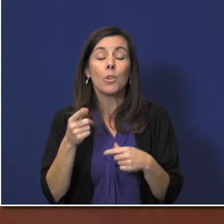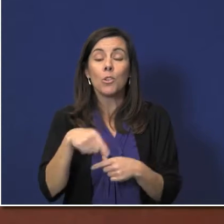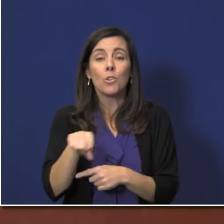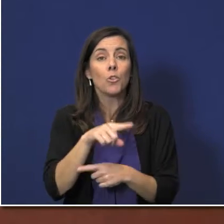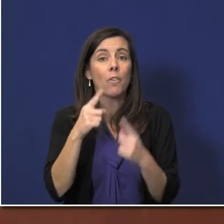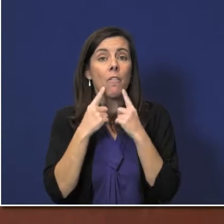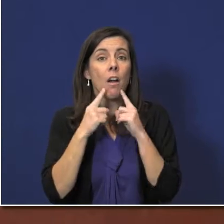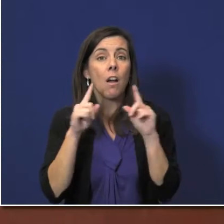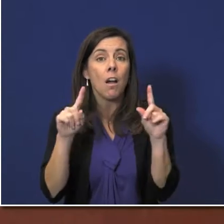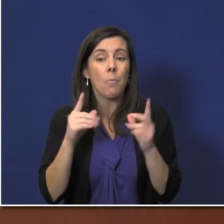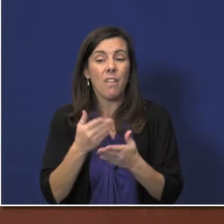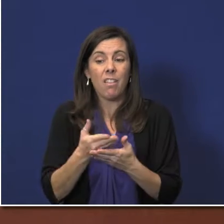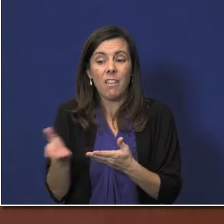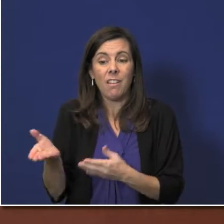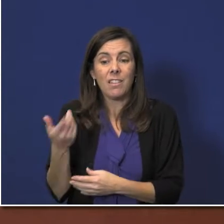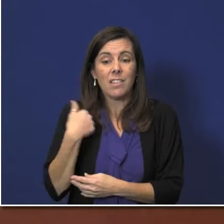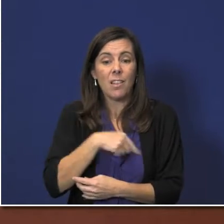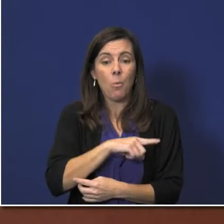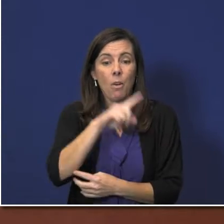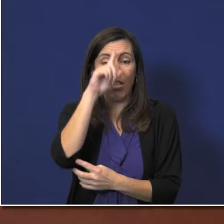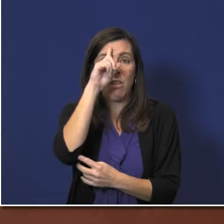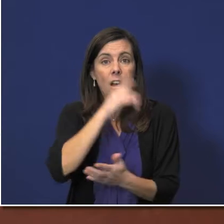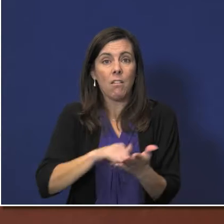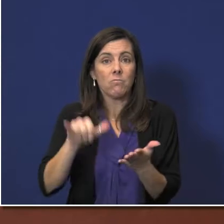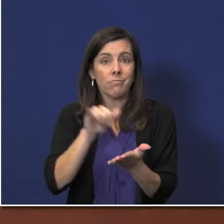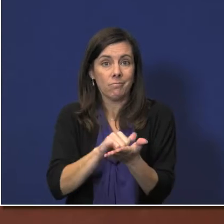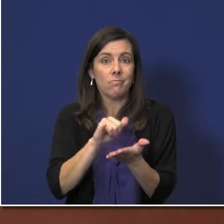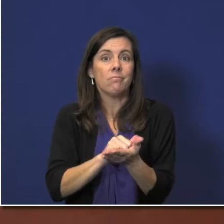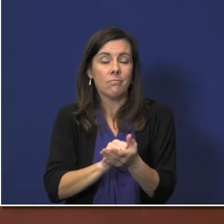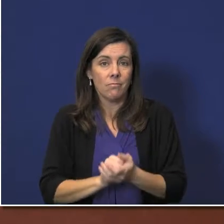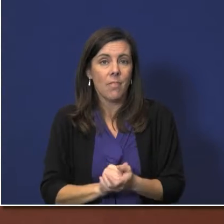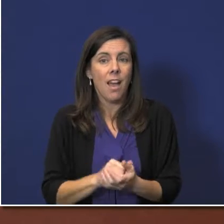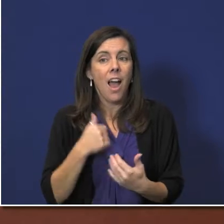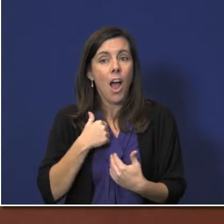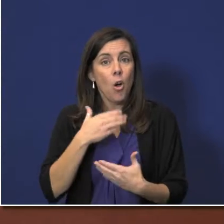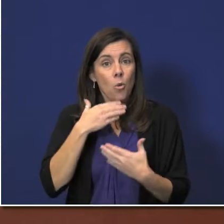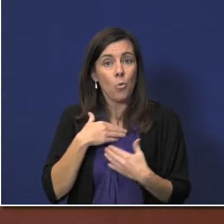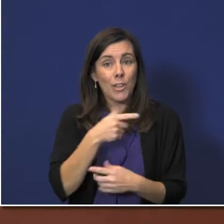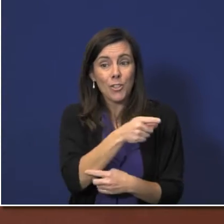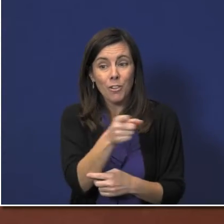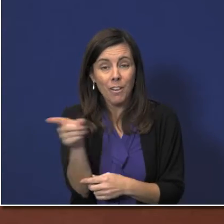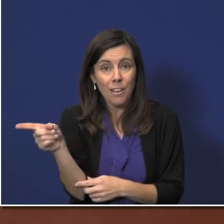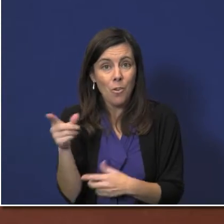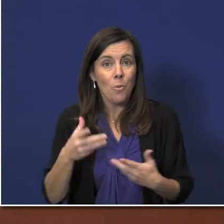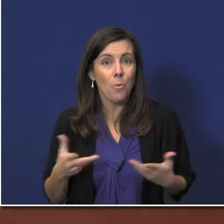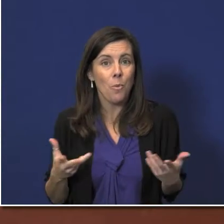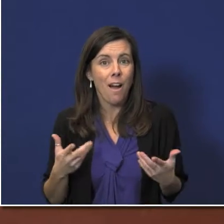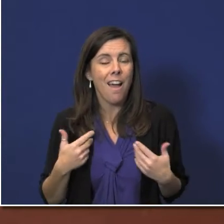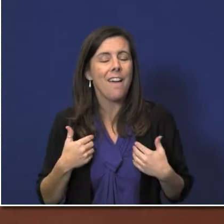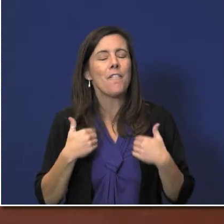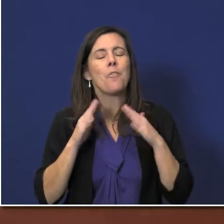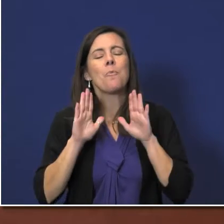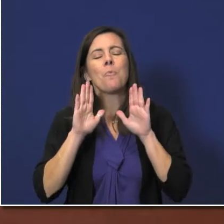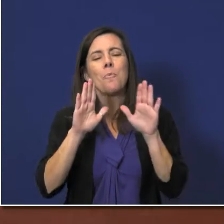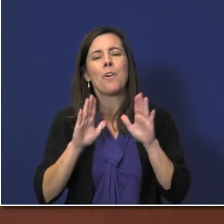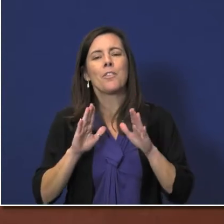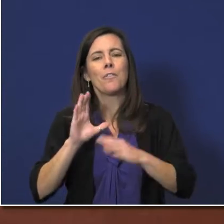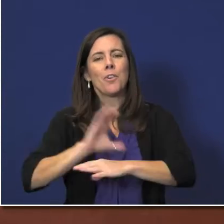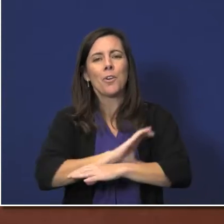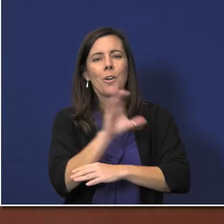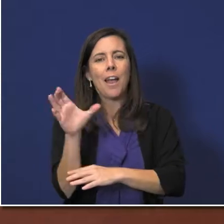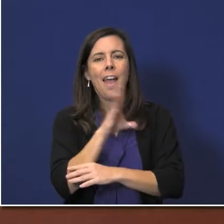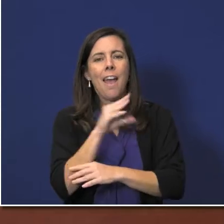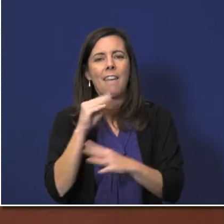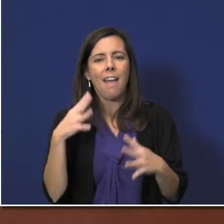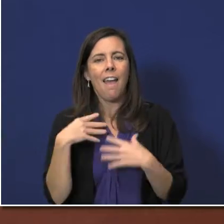the unimaginable and the unbelievable. My wish for you is a Merry Christmas and a healthy and